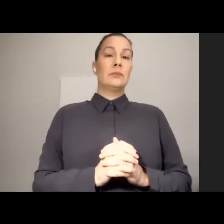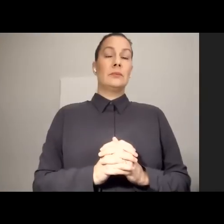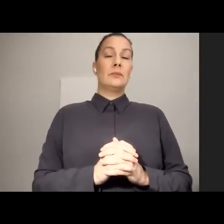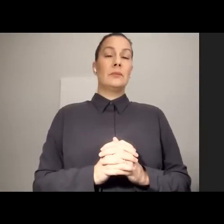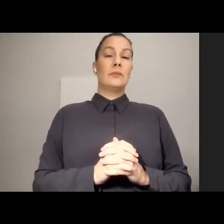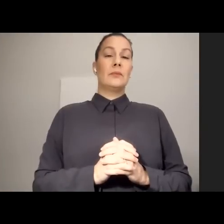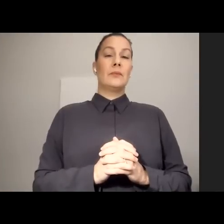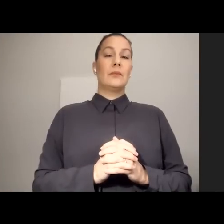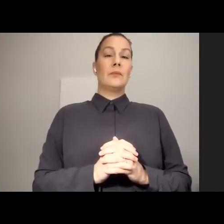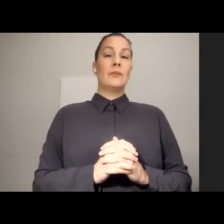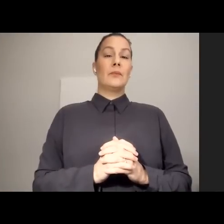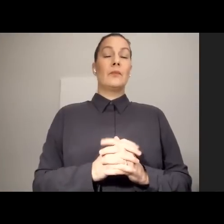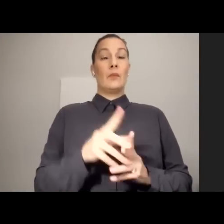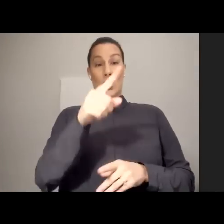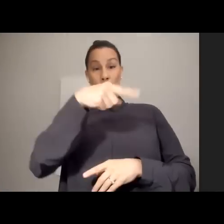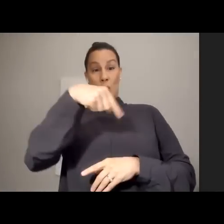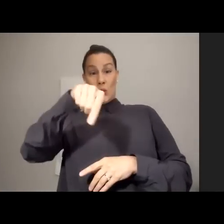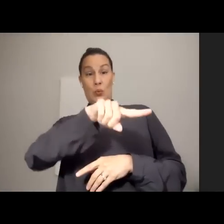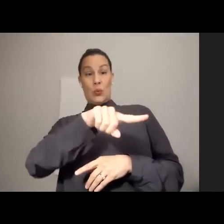that you allies,